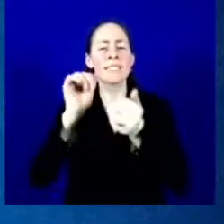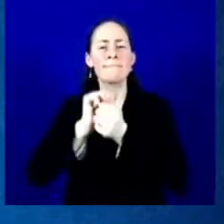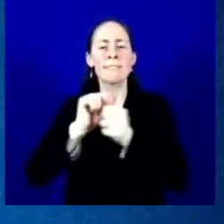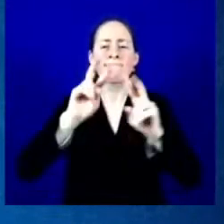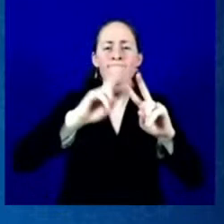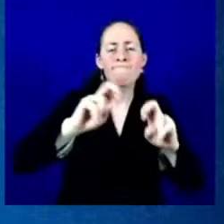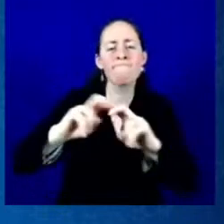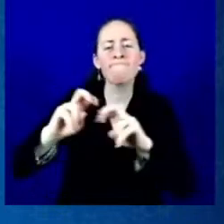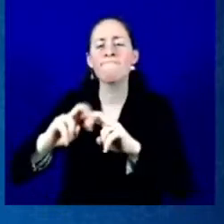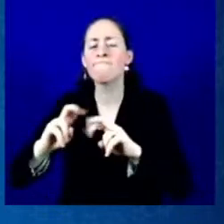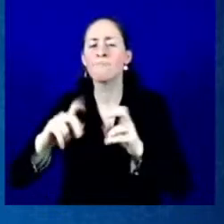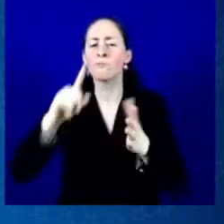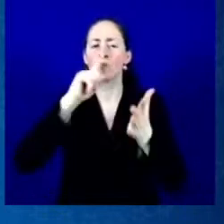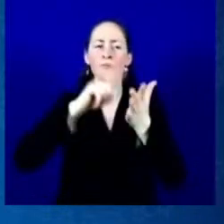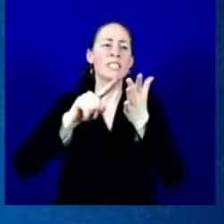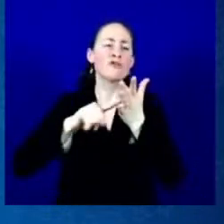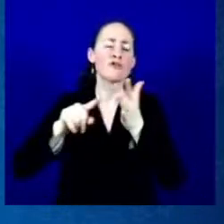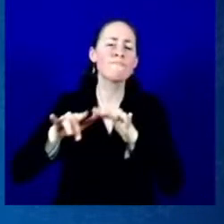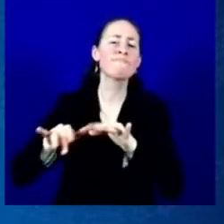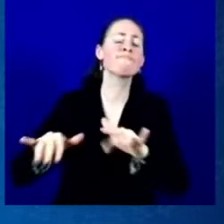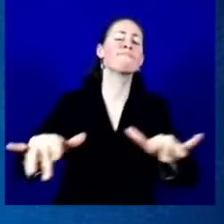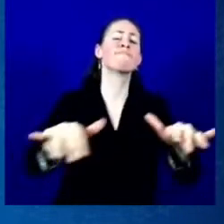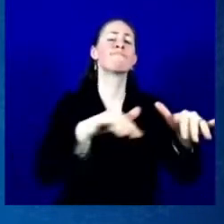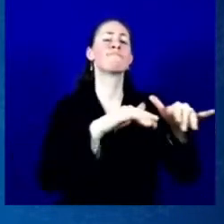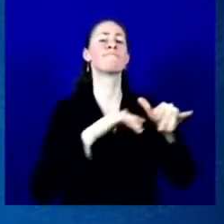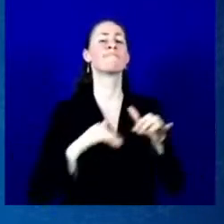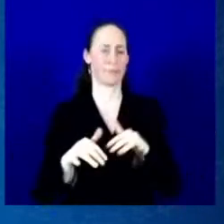up before I came here, and that's been a long time ago,